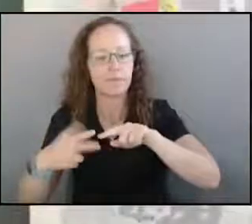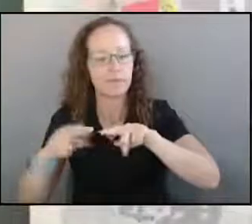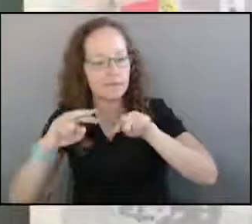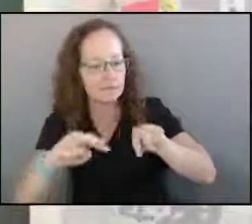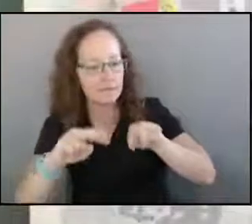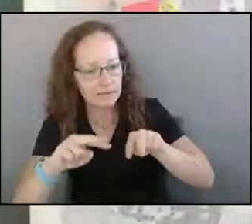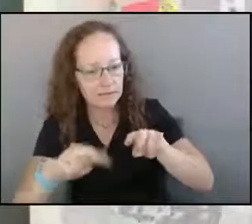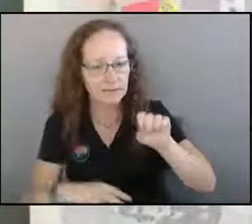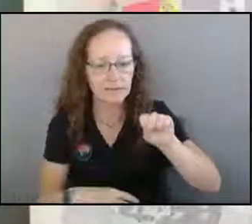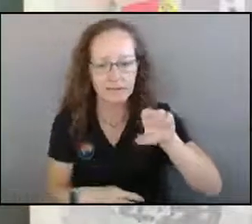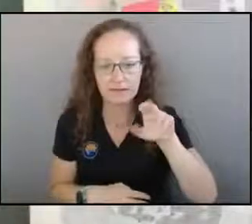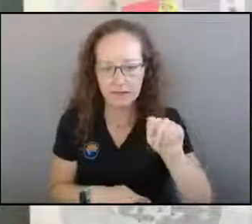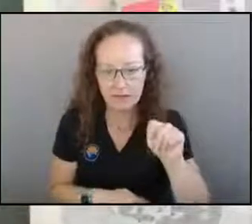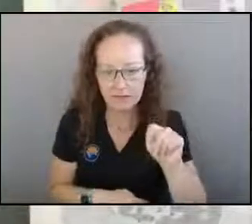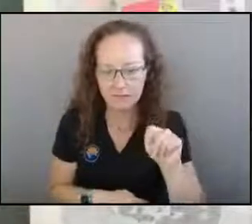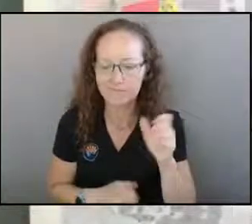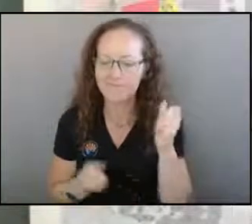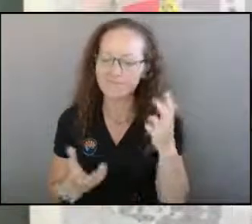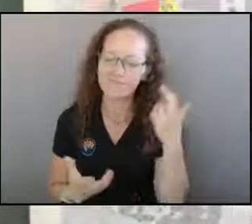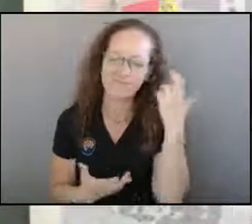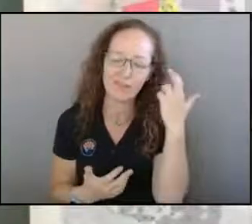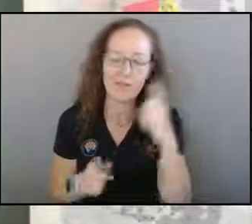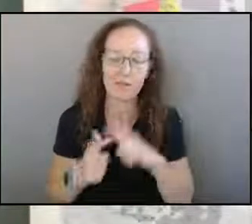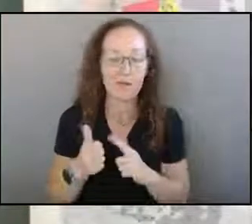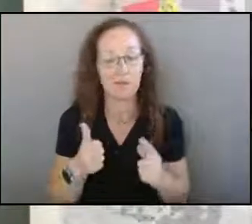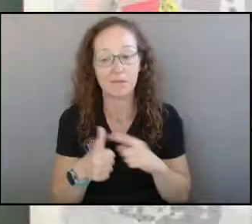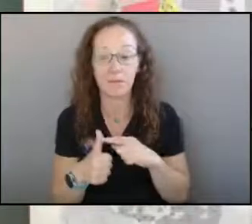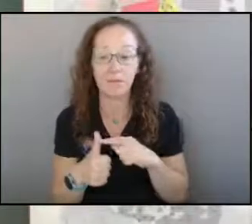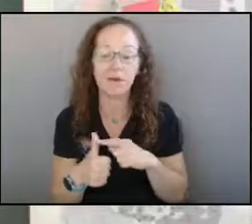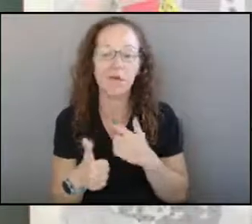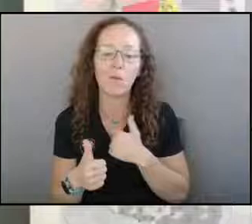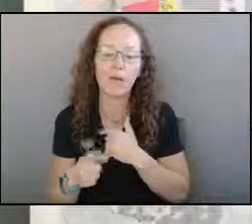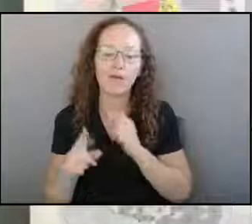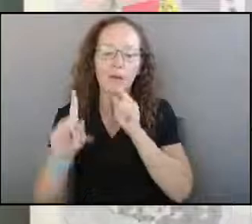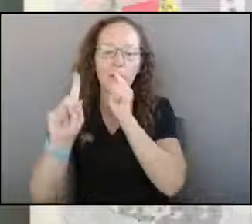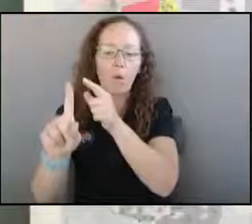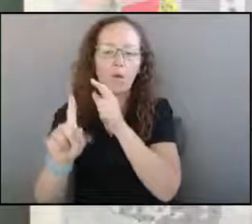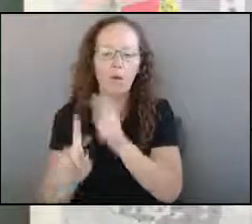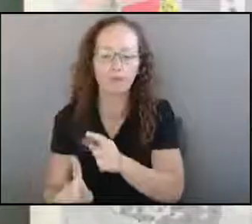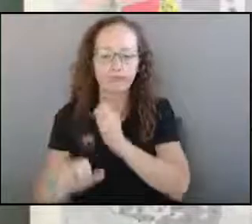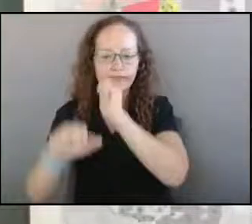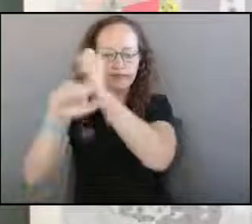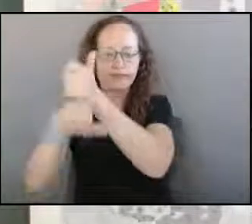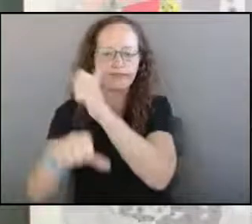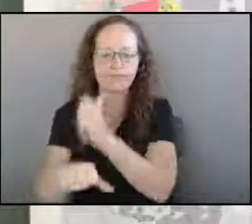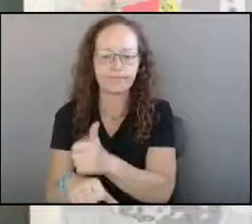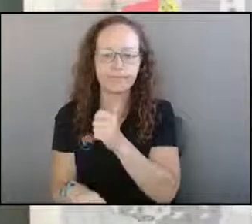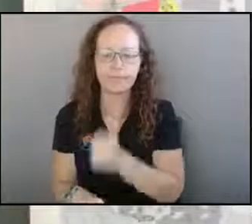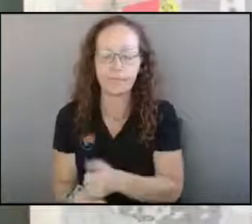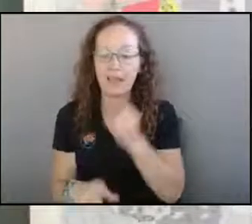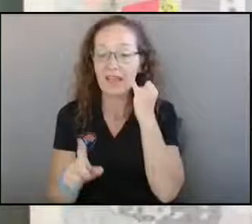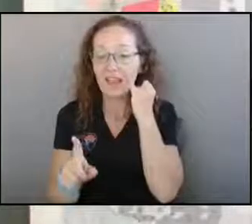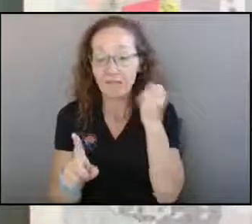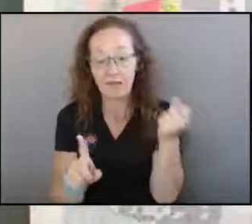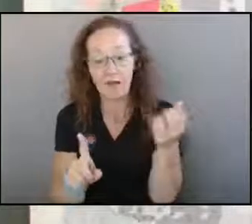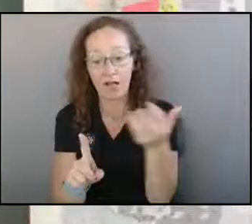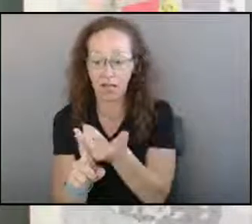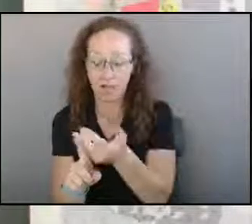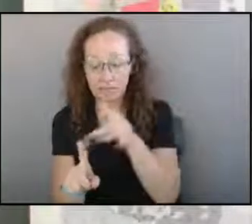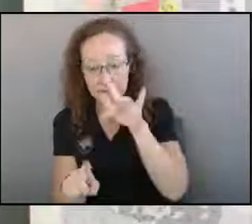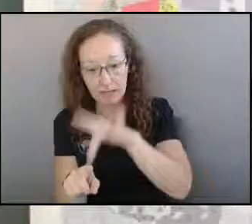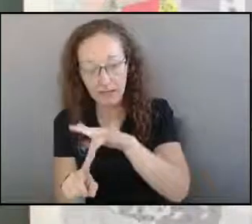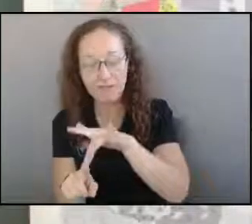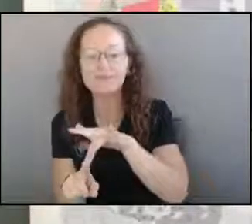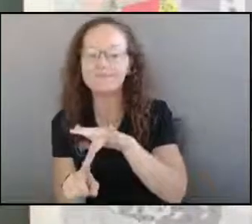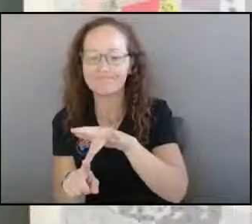of course, as you've been hearing, is we have our trigger points, or areas that are identified. If the fire gets to those points,